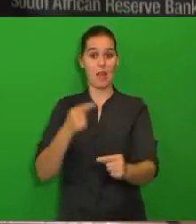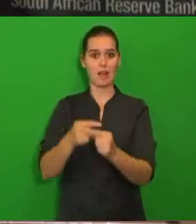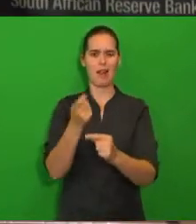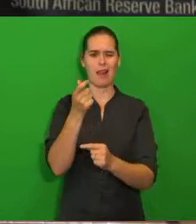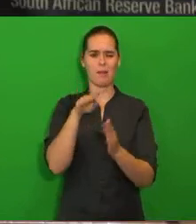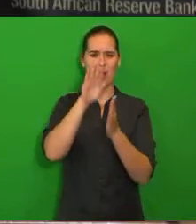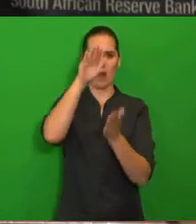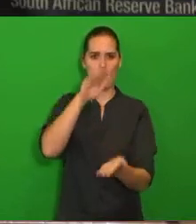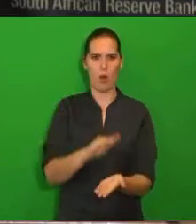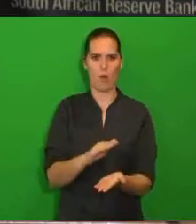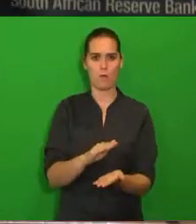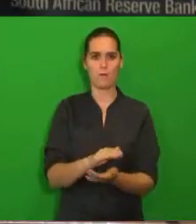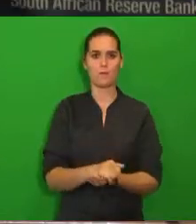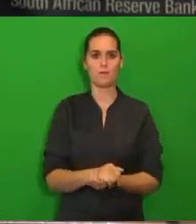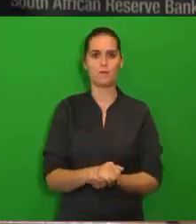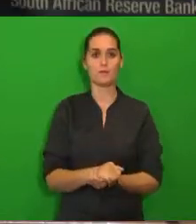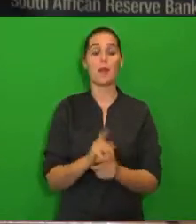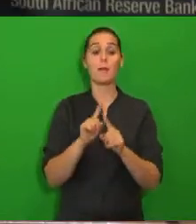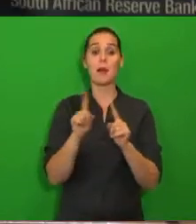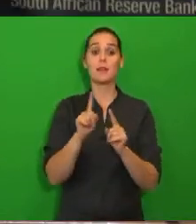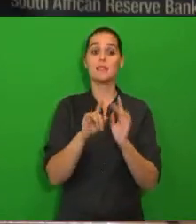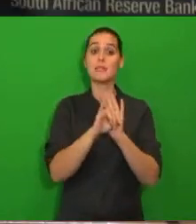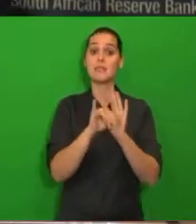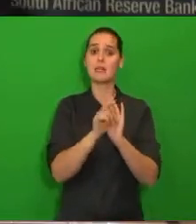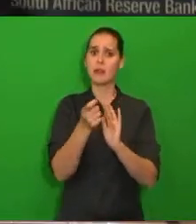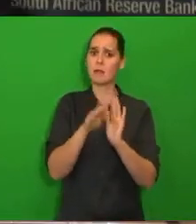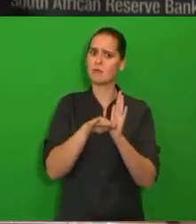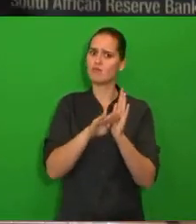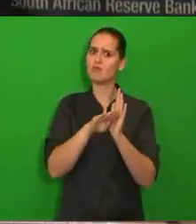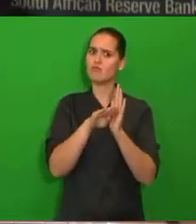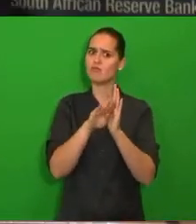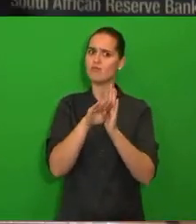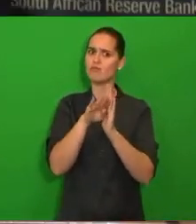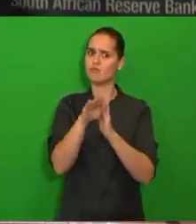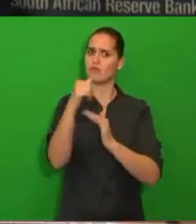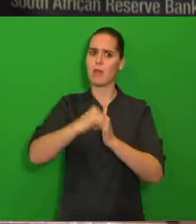while the coincident indicator increased marginally month on month.